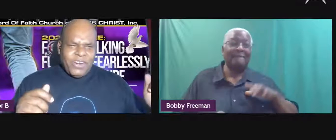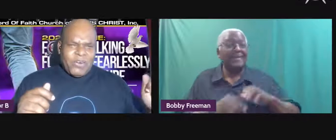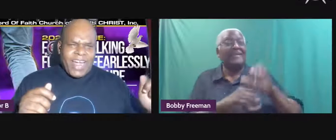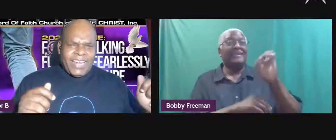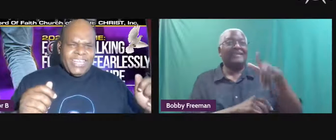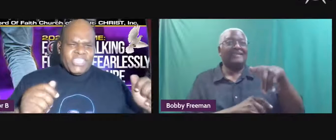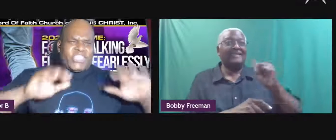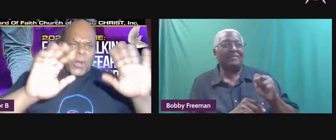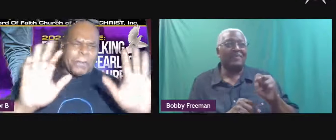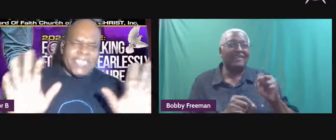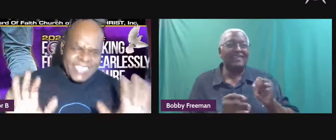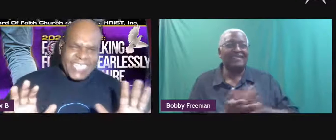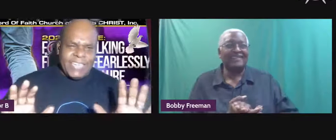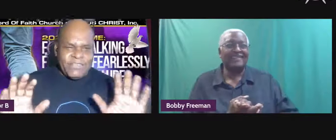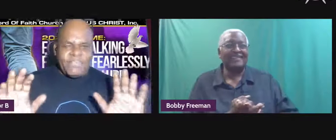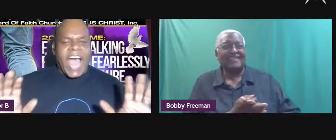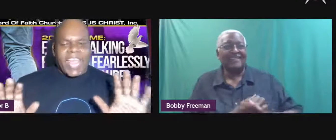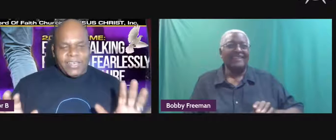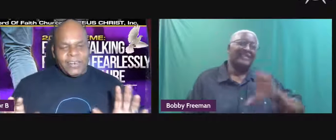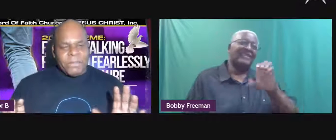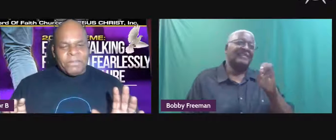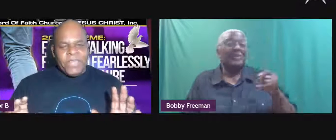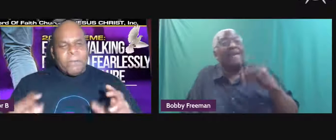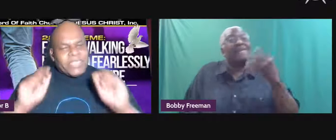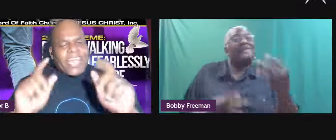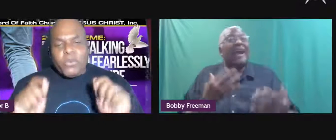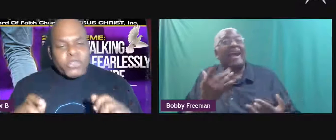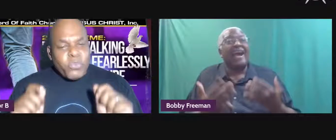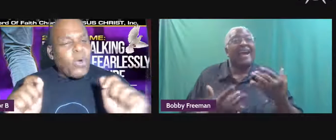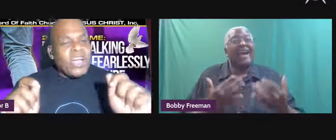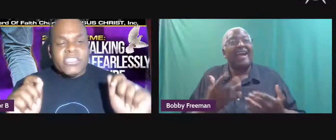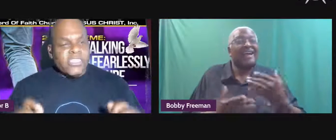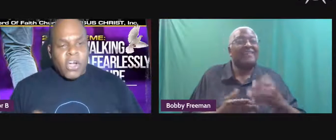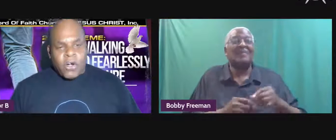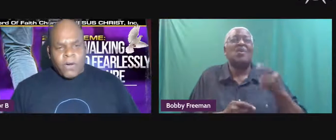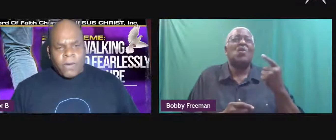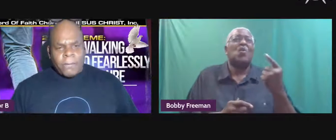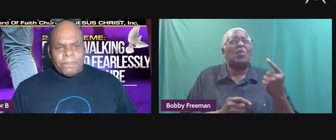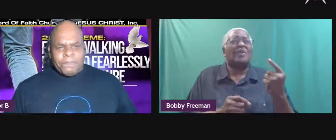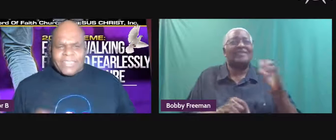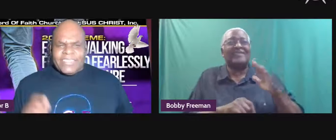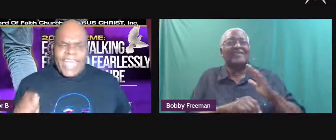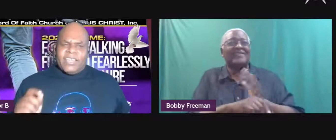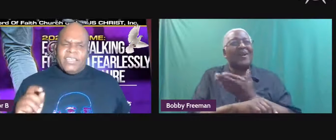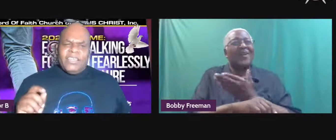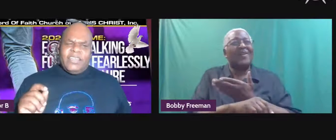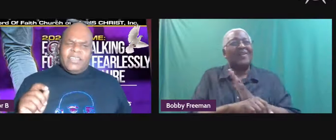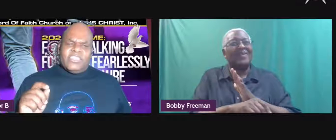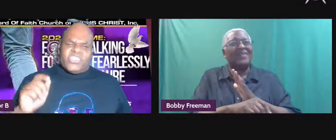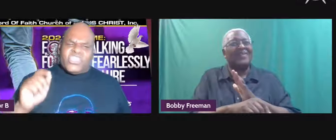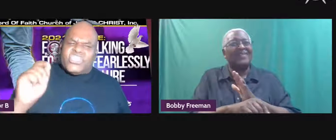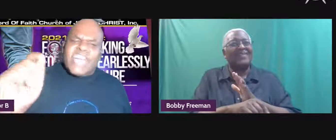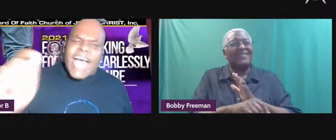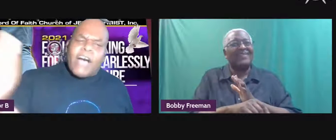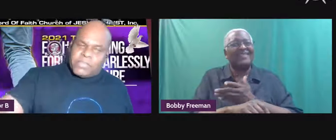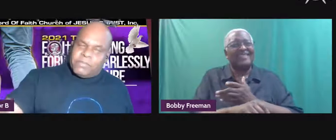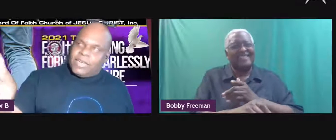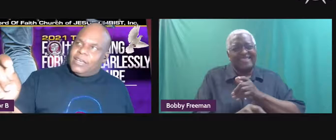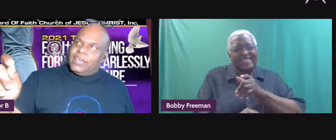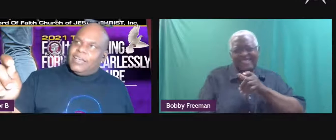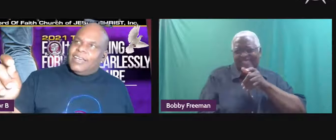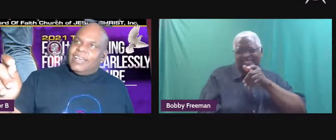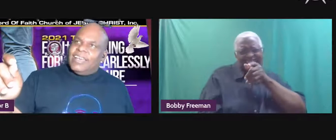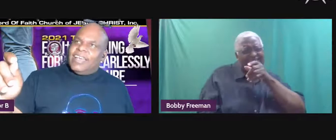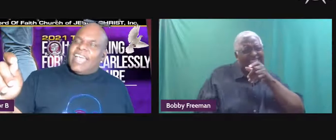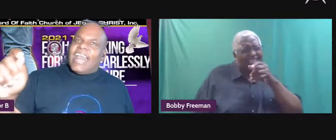September, right? Serpentine Fire. But there was one song that stood out to